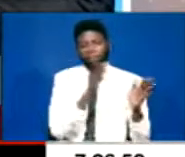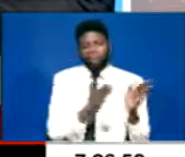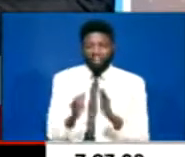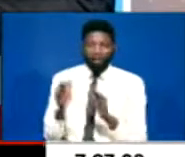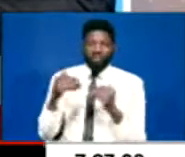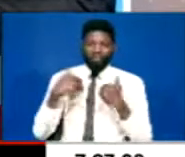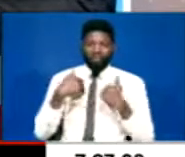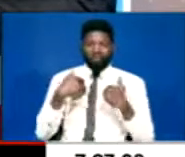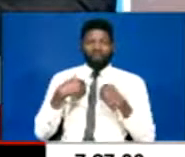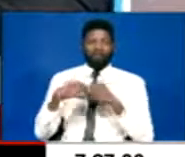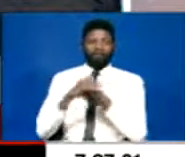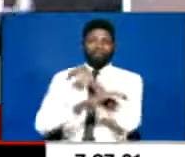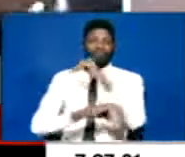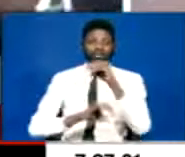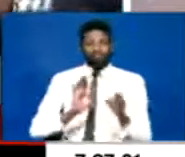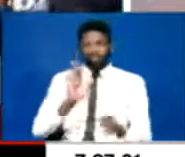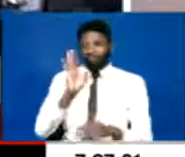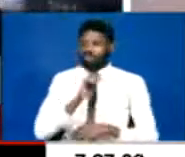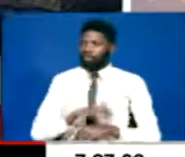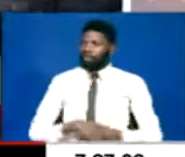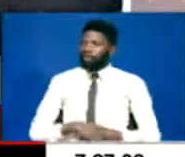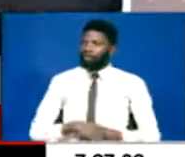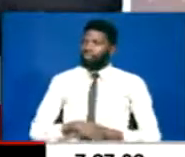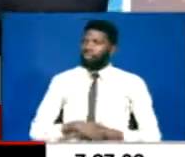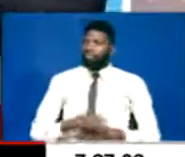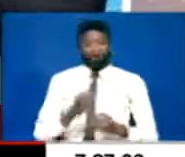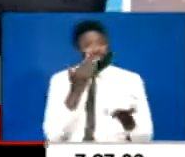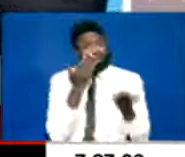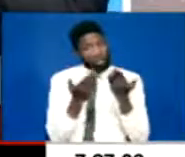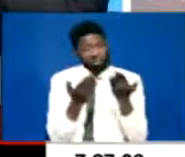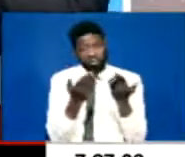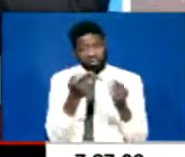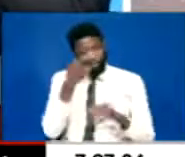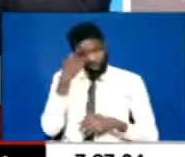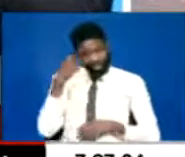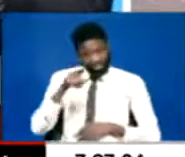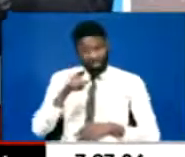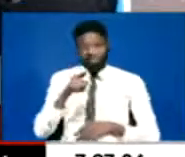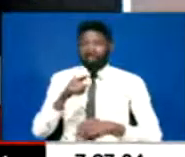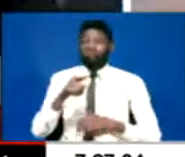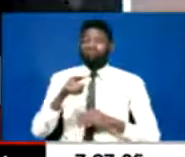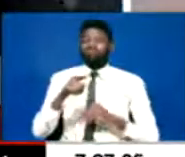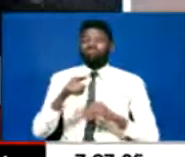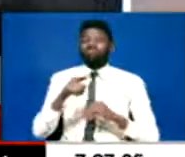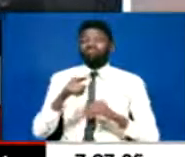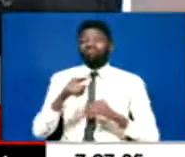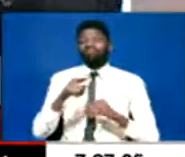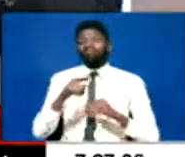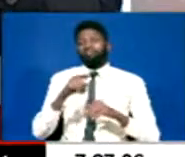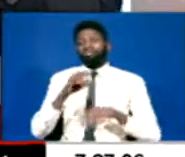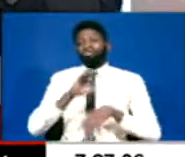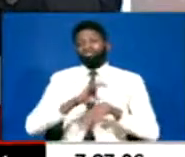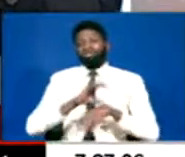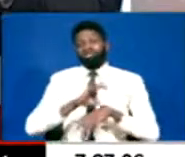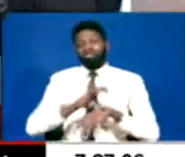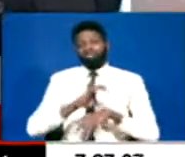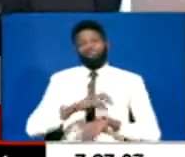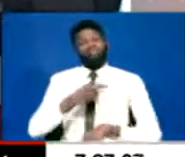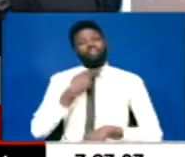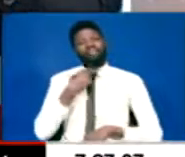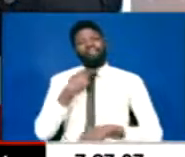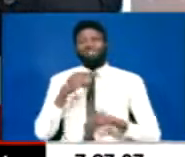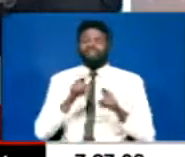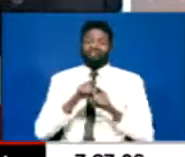country. Maybe it is because he's a member of the clergy, and you've had, like Kedis, he also wants